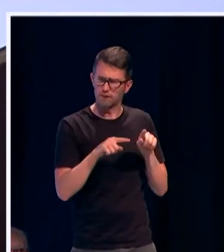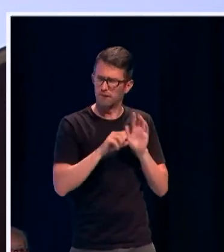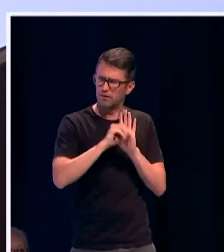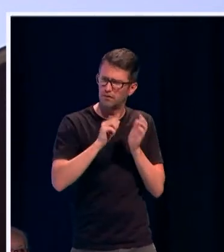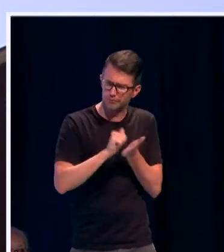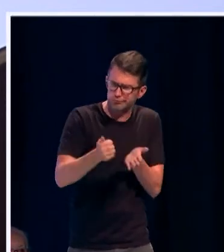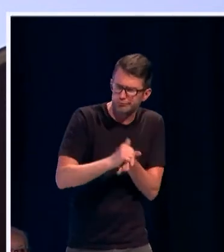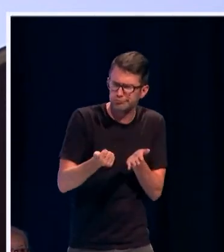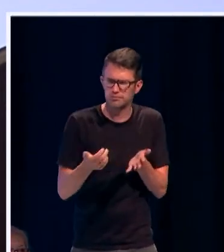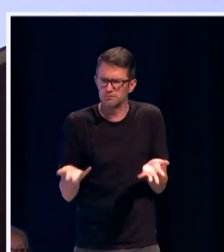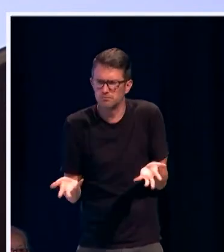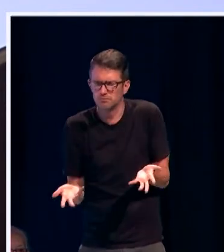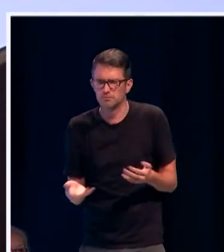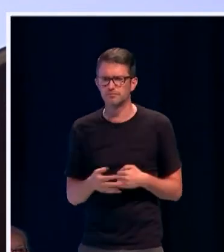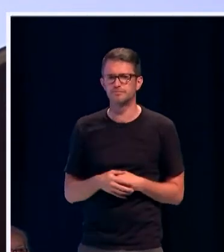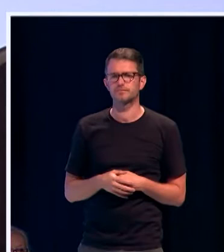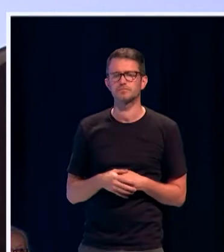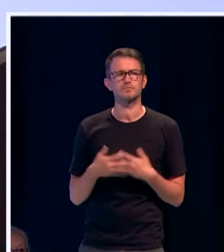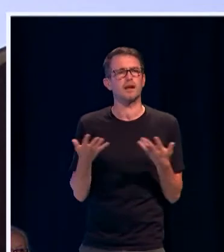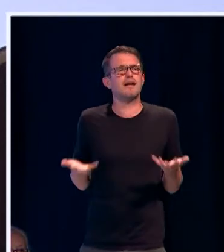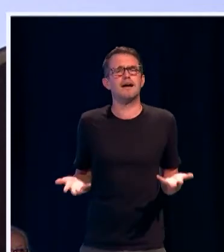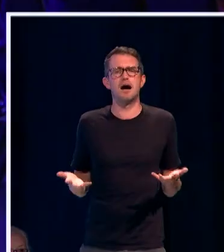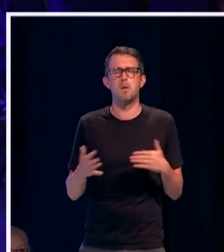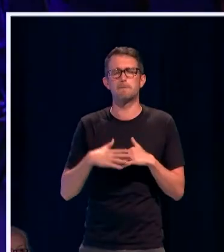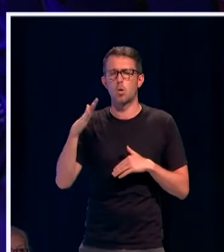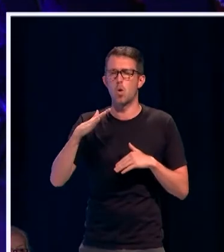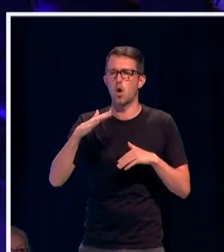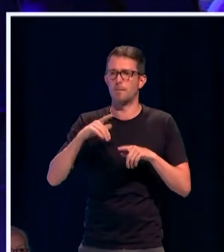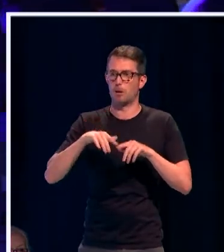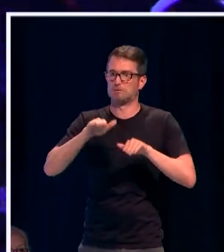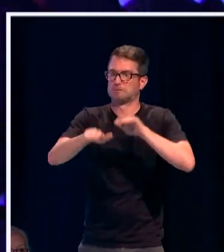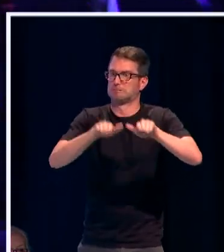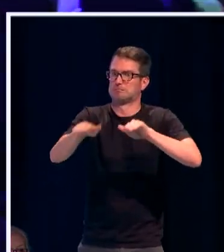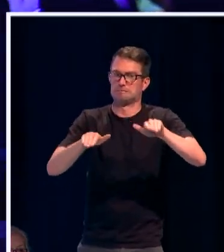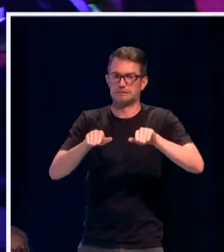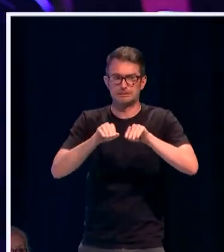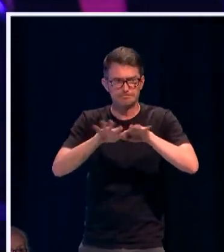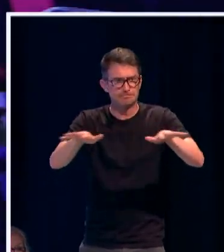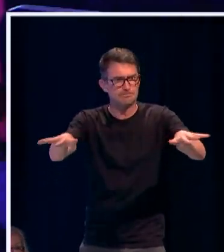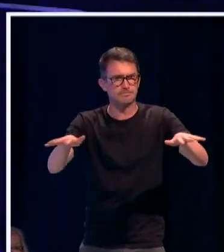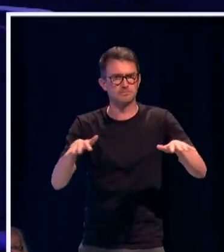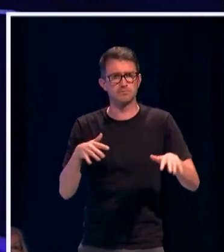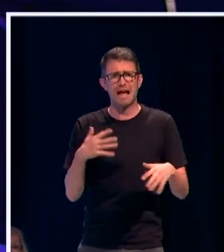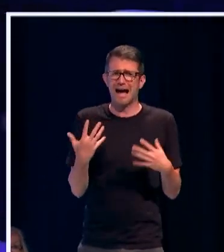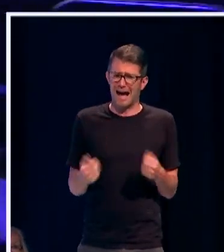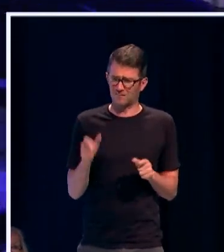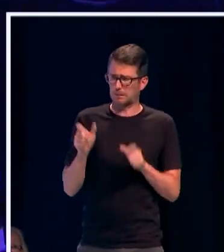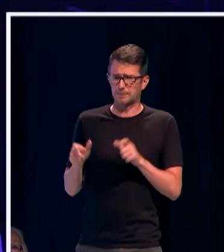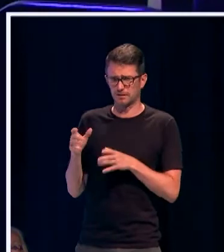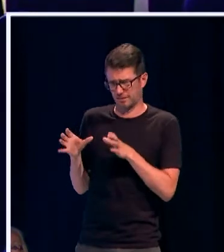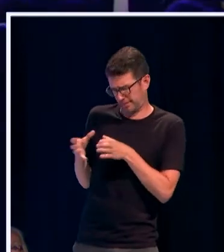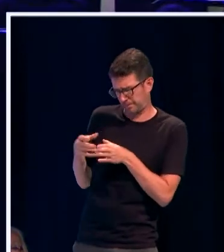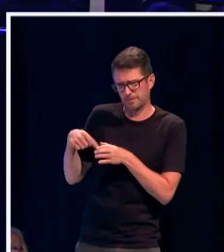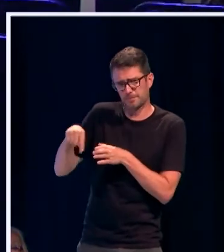now got it to the stage where our mainstream marketing leads are looking at accessibility and disability and saying,